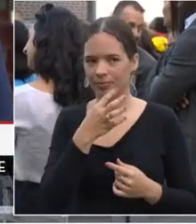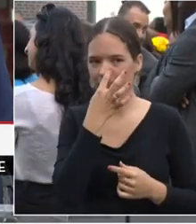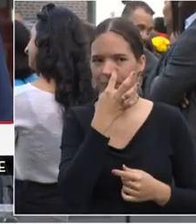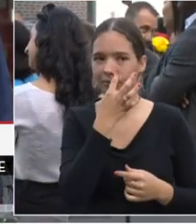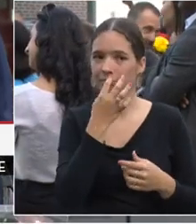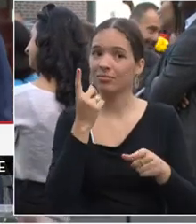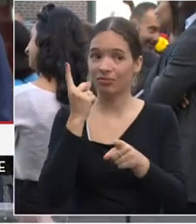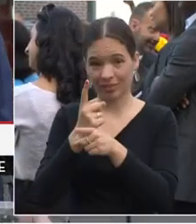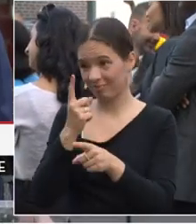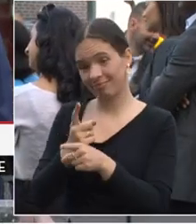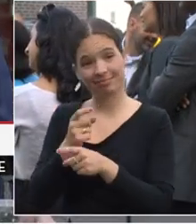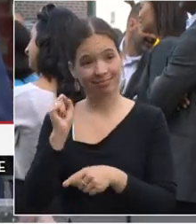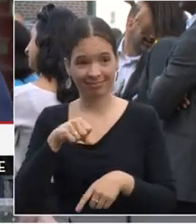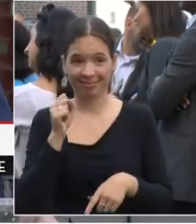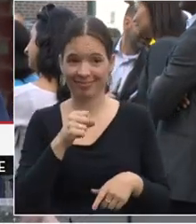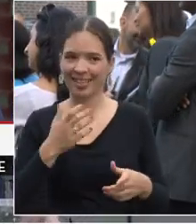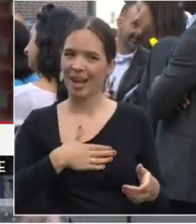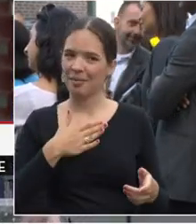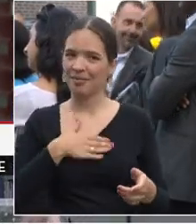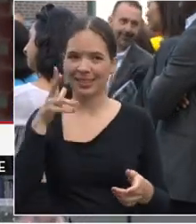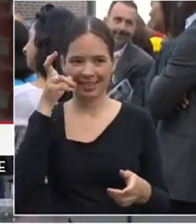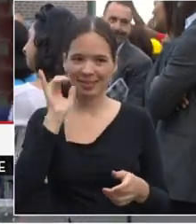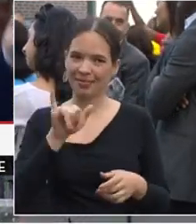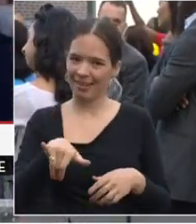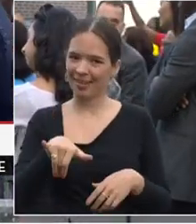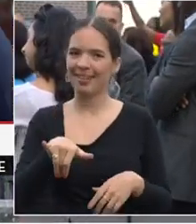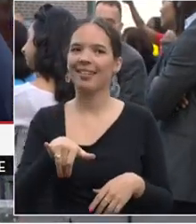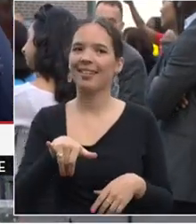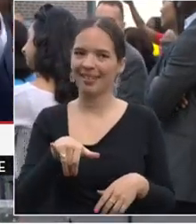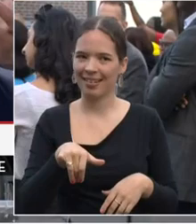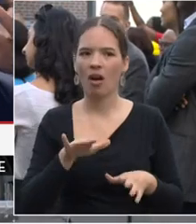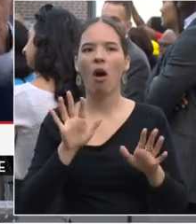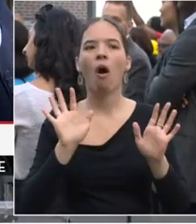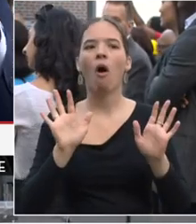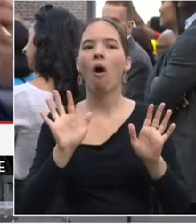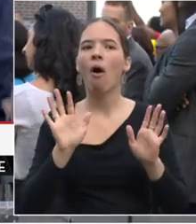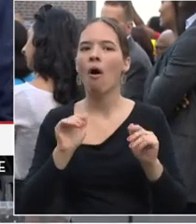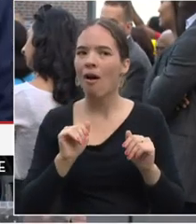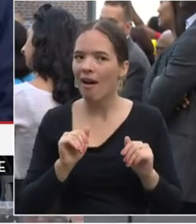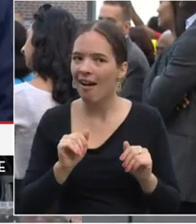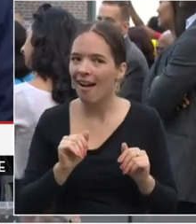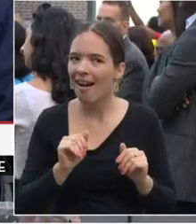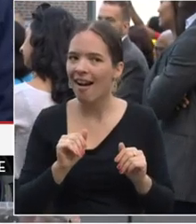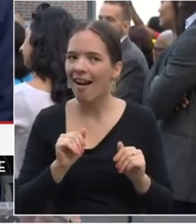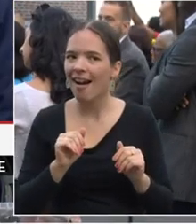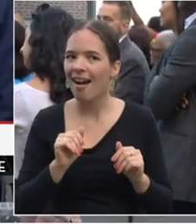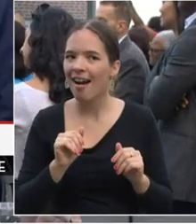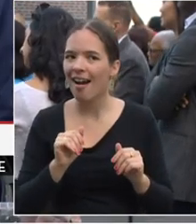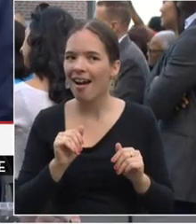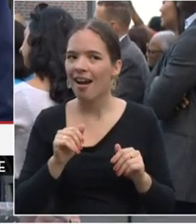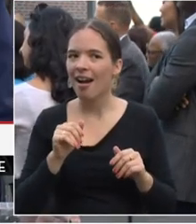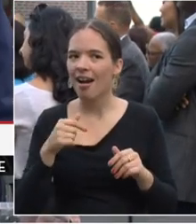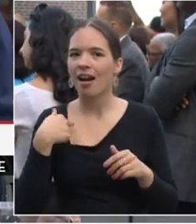right. I'm glad to hear about the. I've passed that barbershop almost every day going to